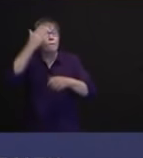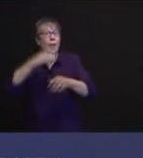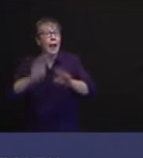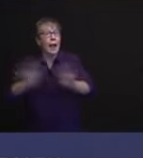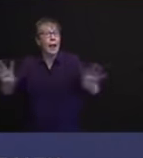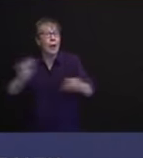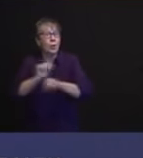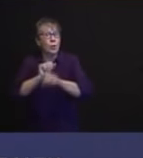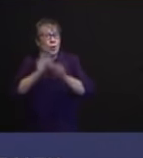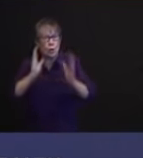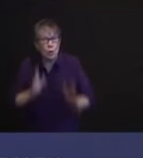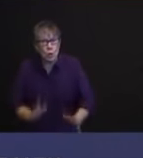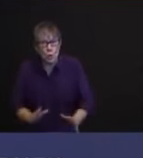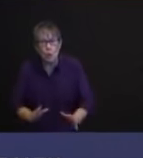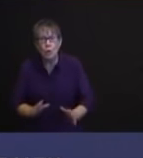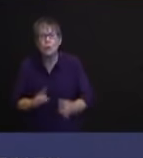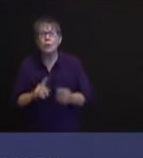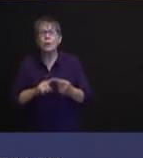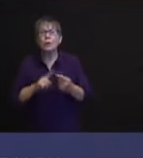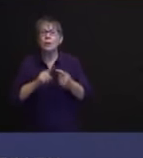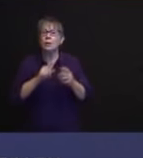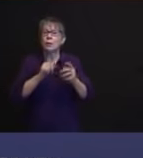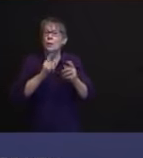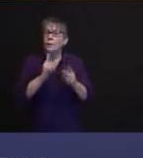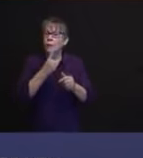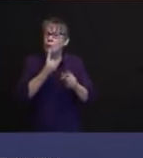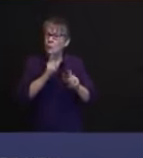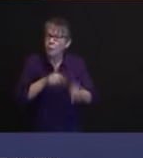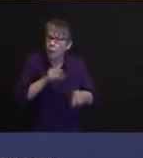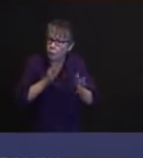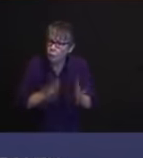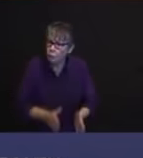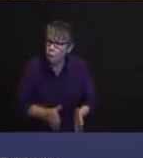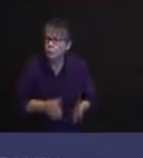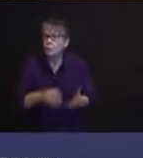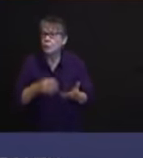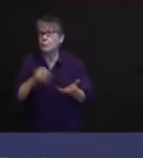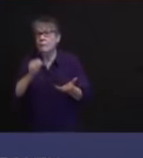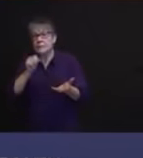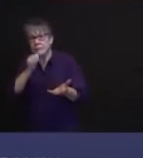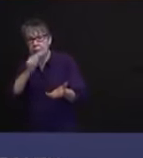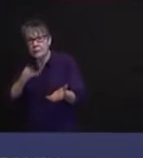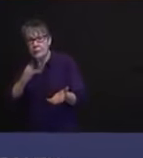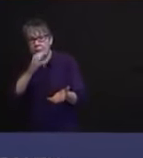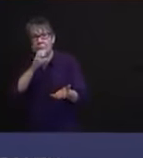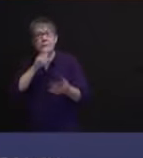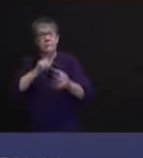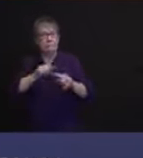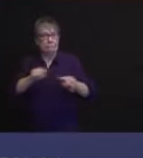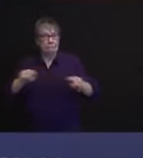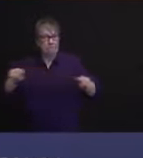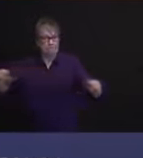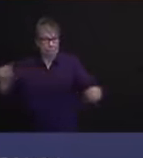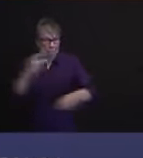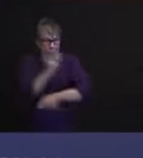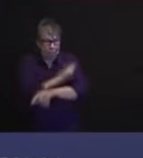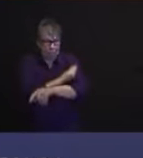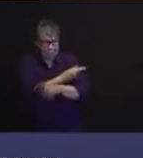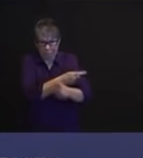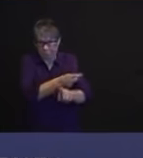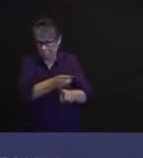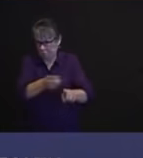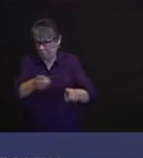into very big numbers very quickly and gets to the broad population only in a matter of months. That's a huge